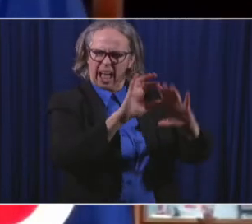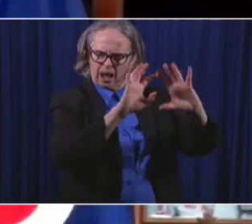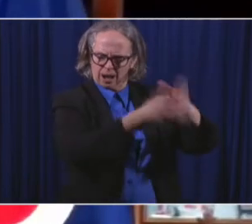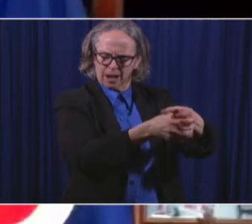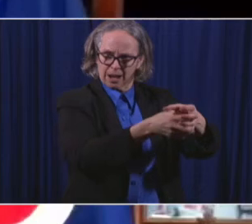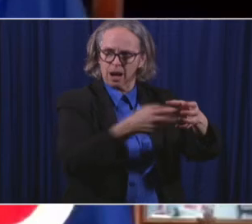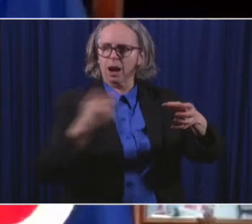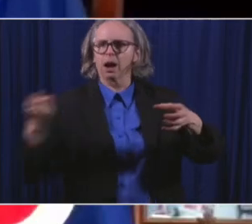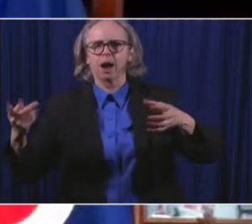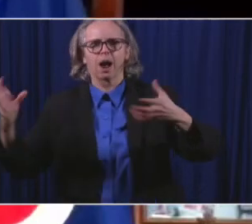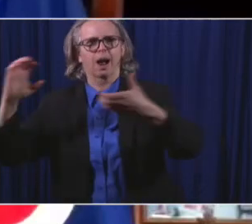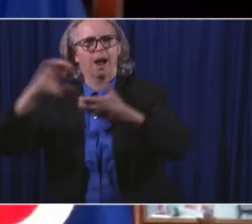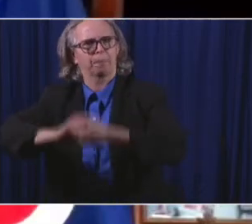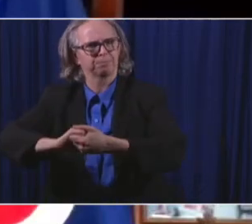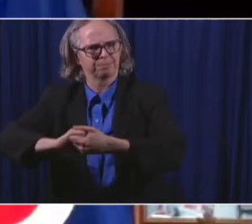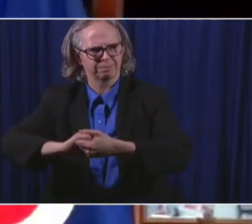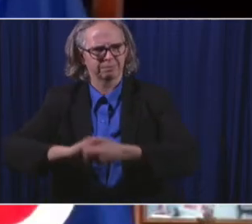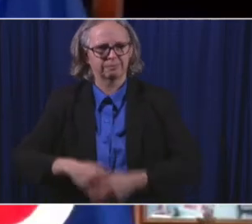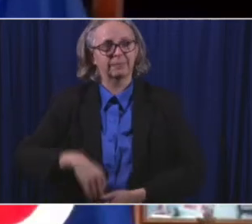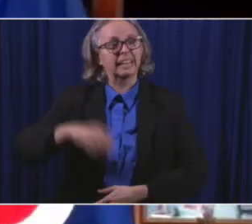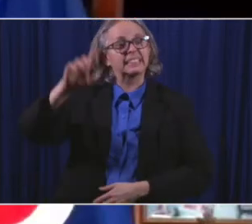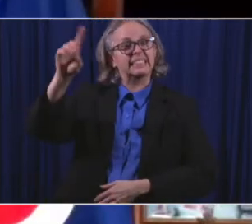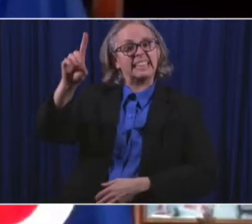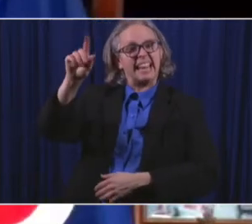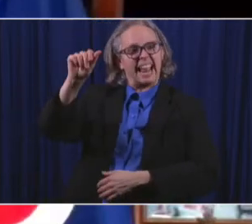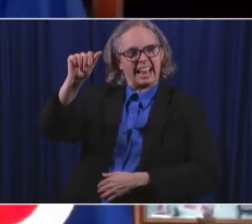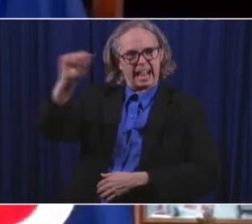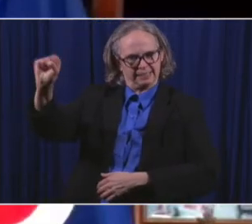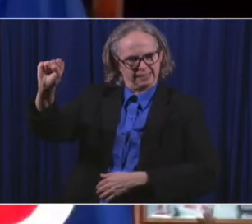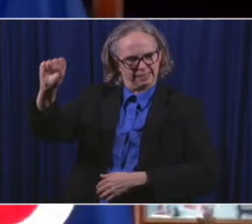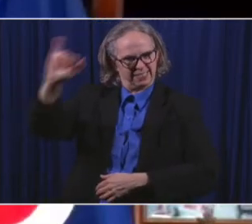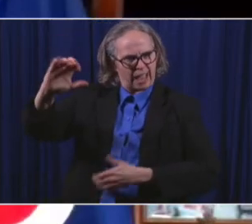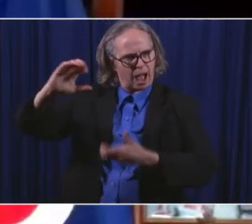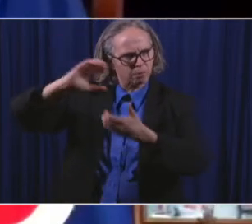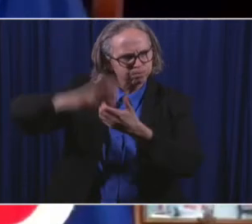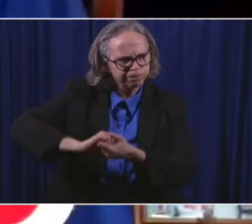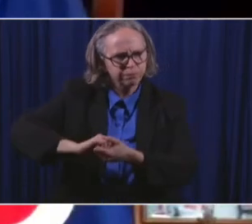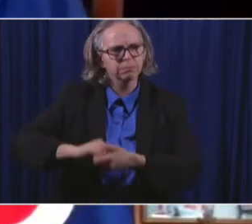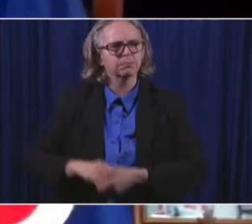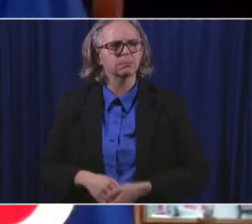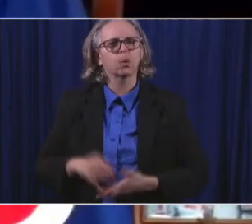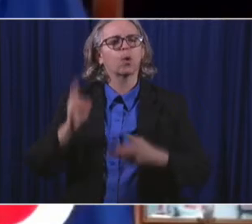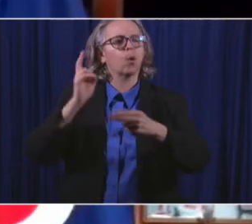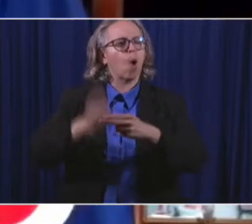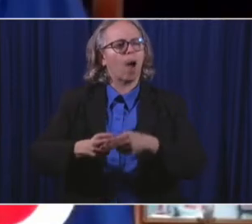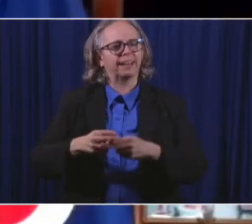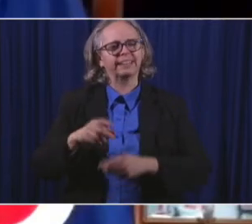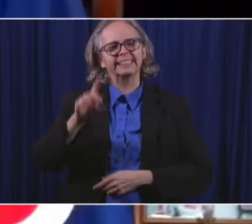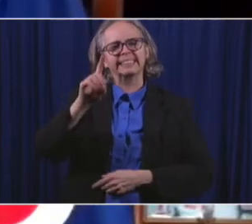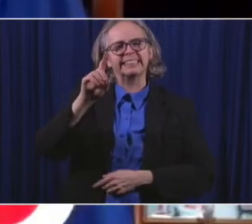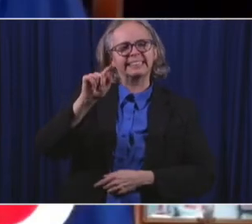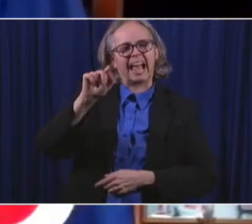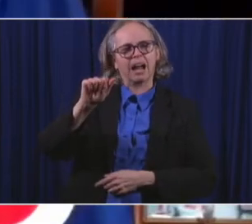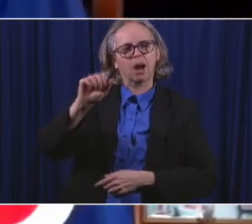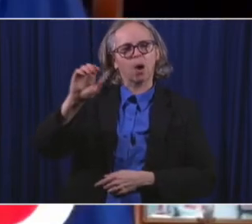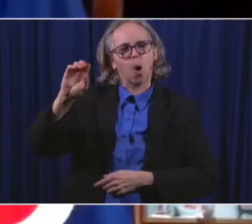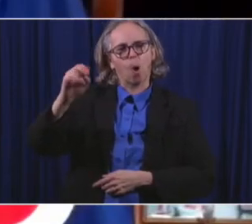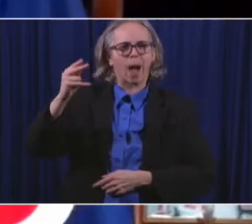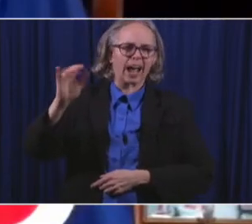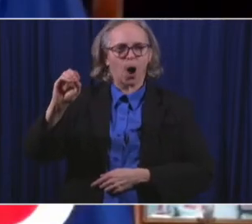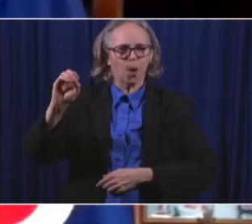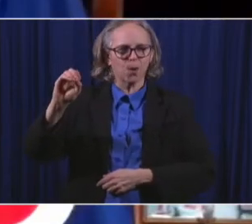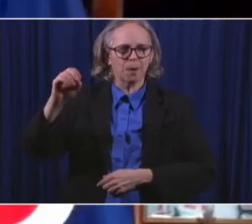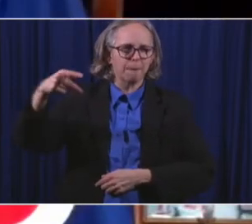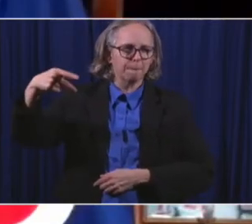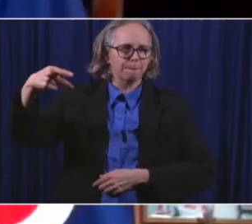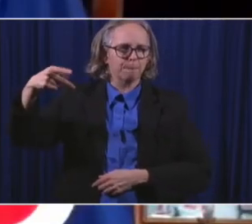with DAS, and it's also known as the Data Ohio portal. This public-facing portal will provide more